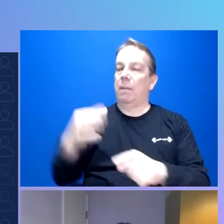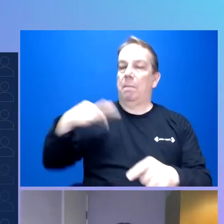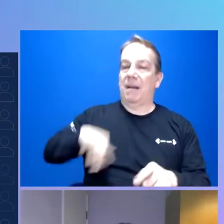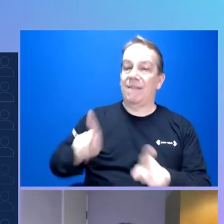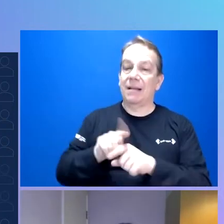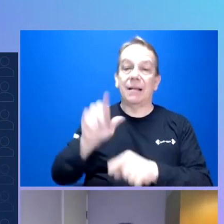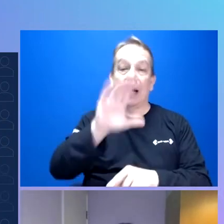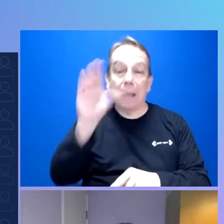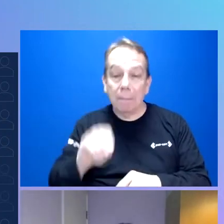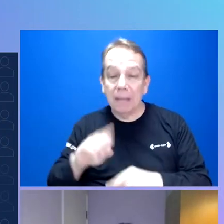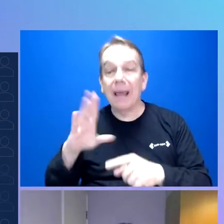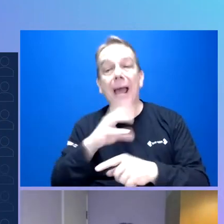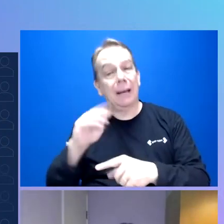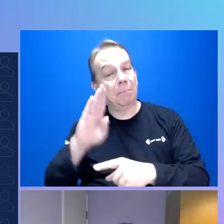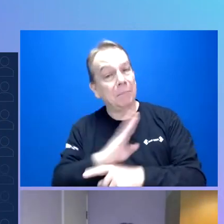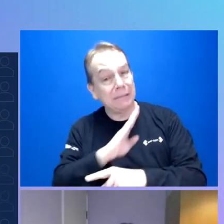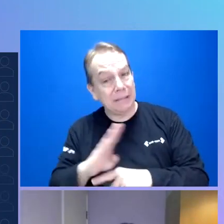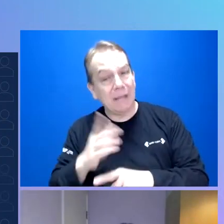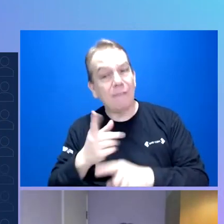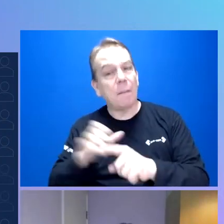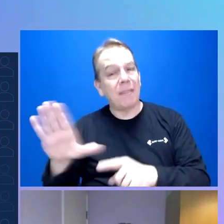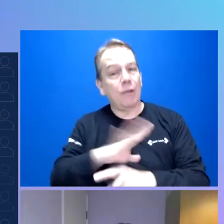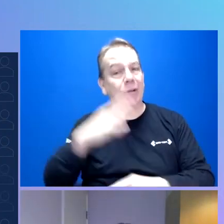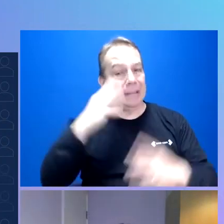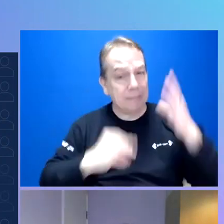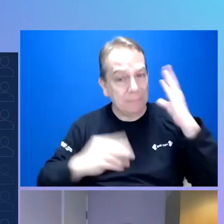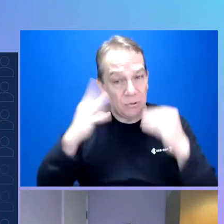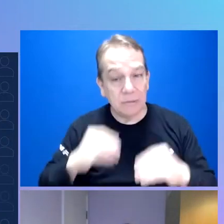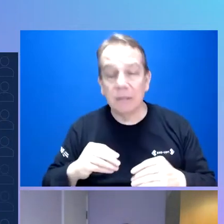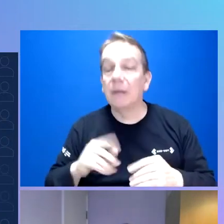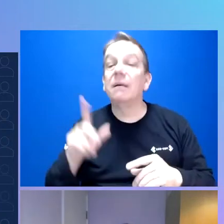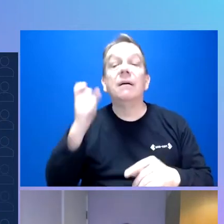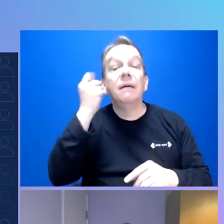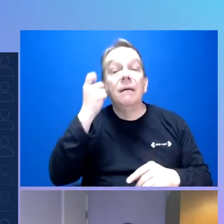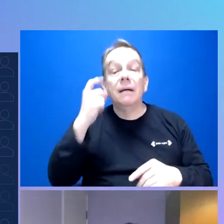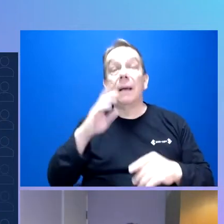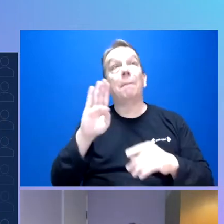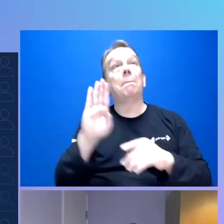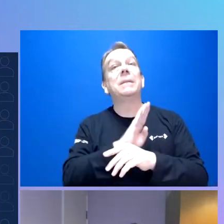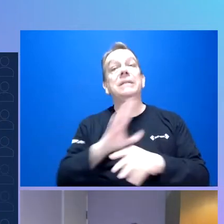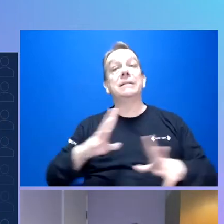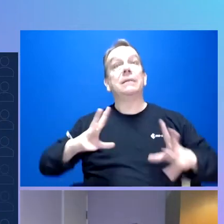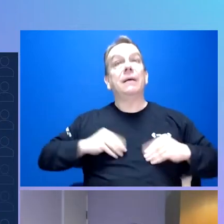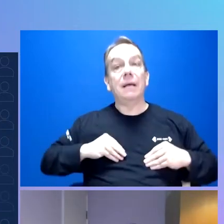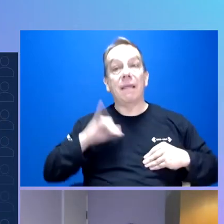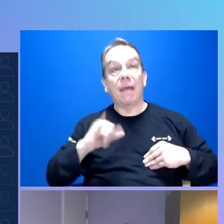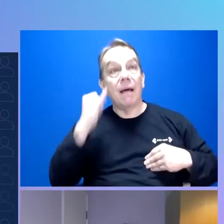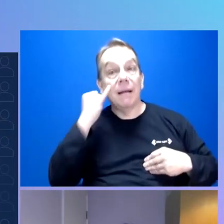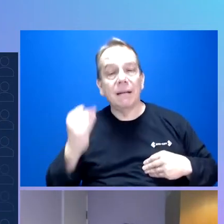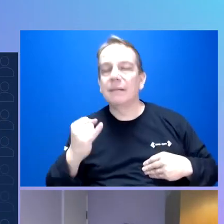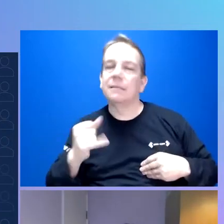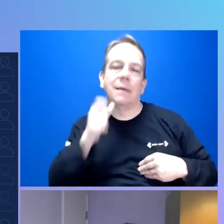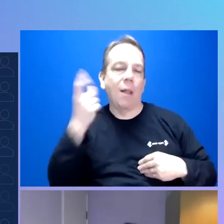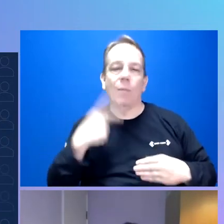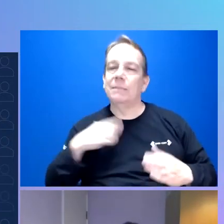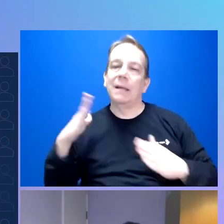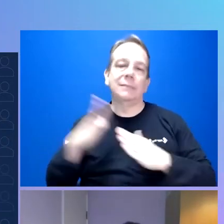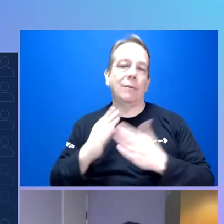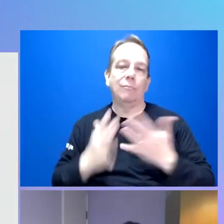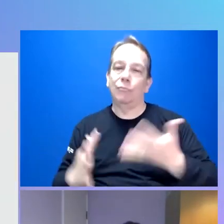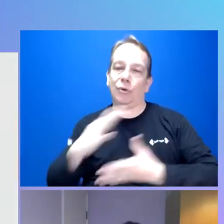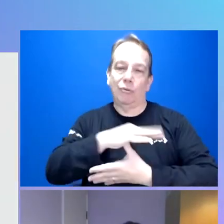business from this. But business buy-in isn't always my top priority, especially as someone who has lived